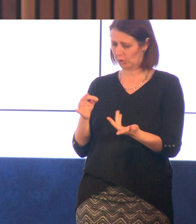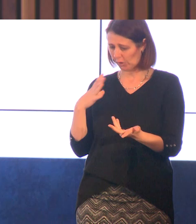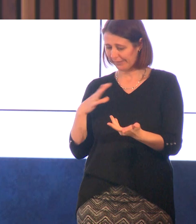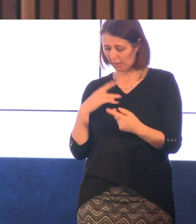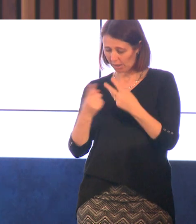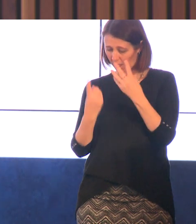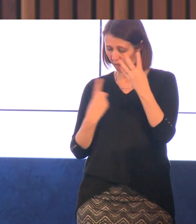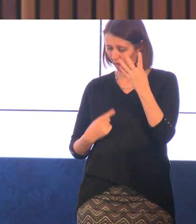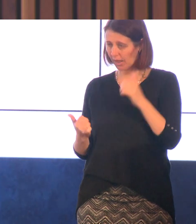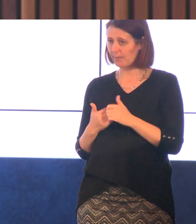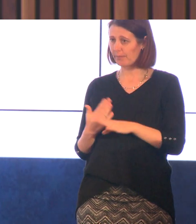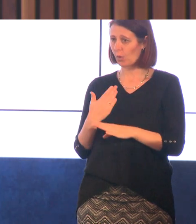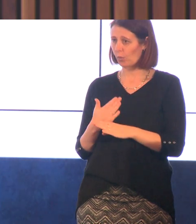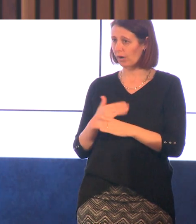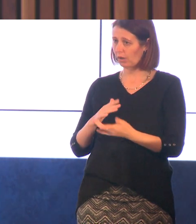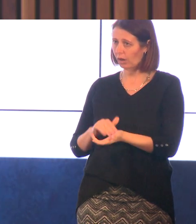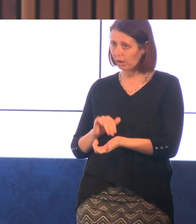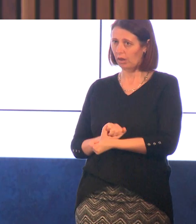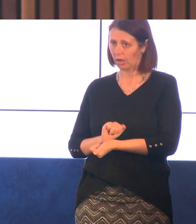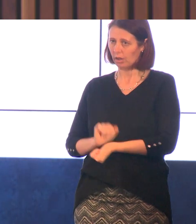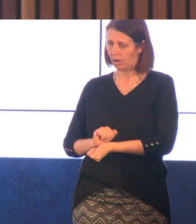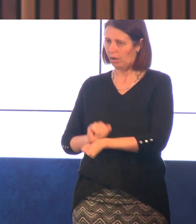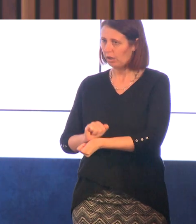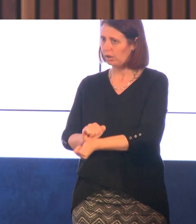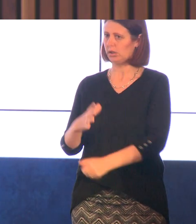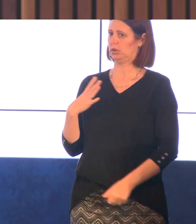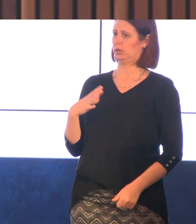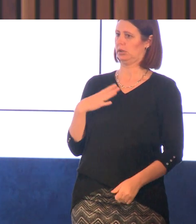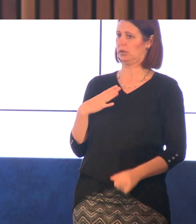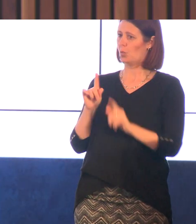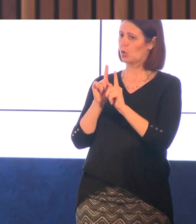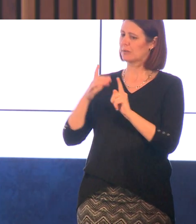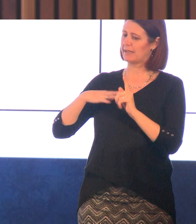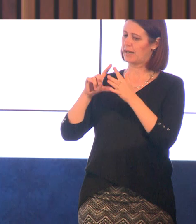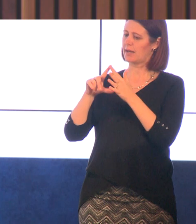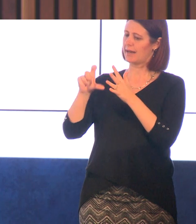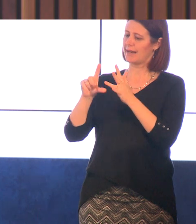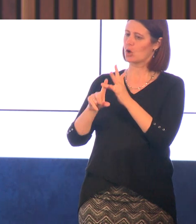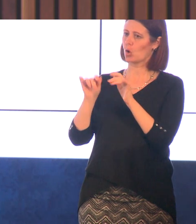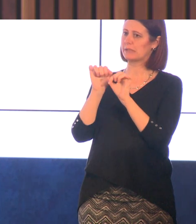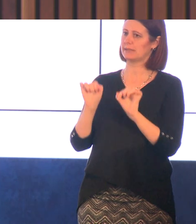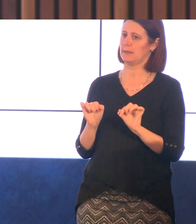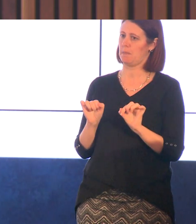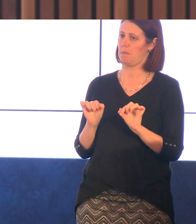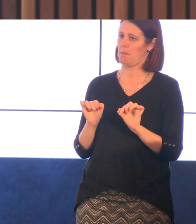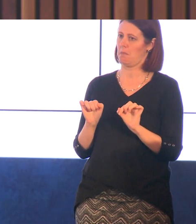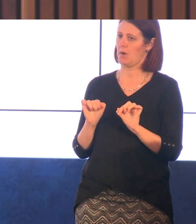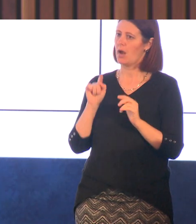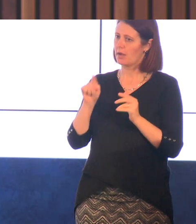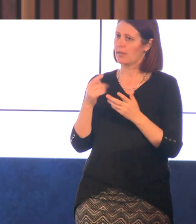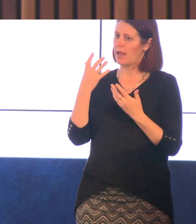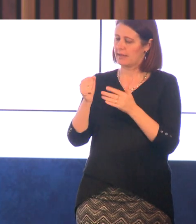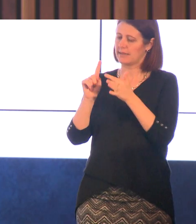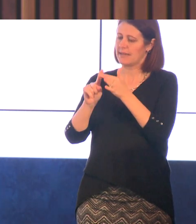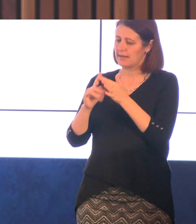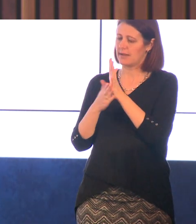back offices of service providers. And we also need an ecosystem which enables an